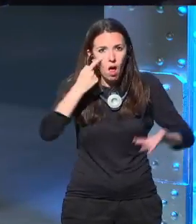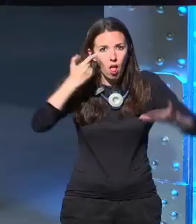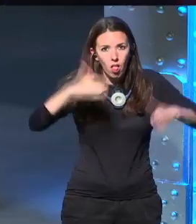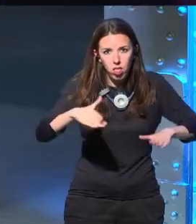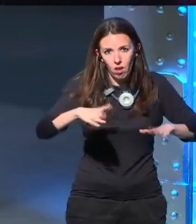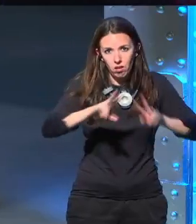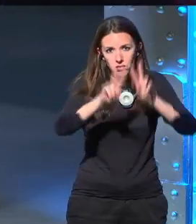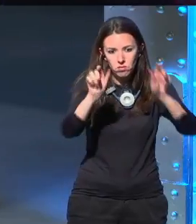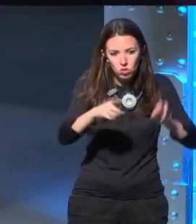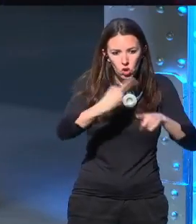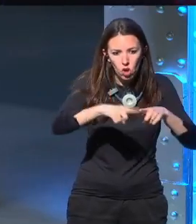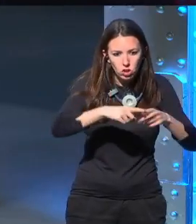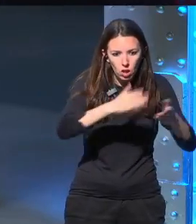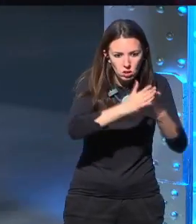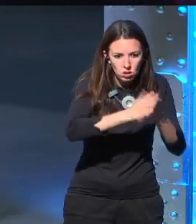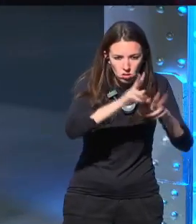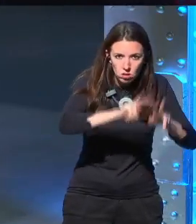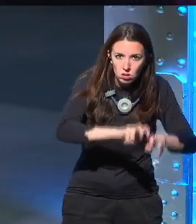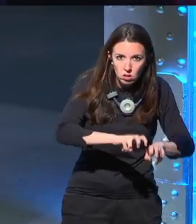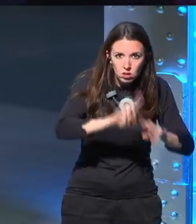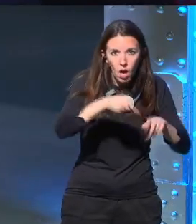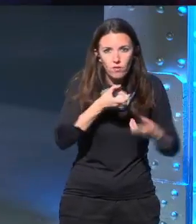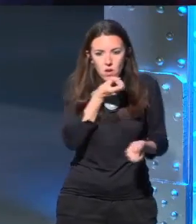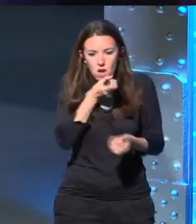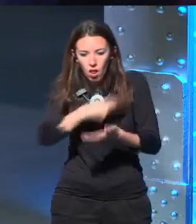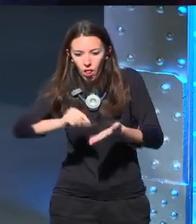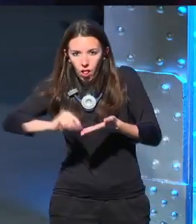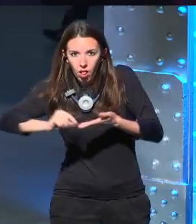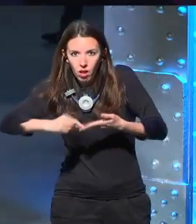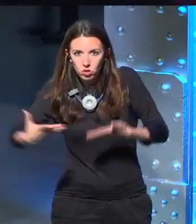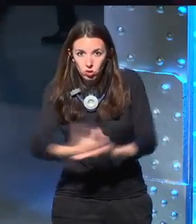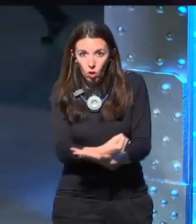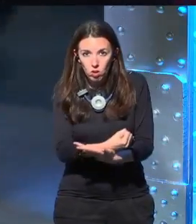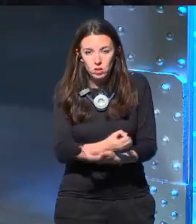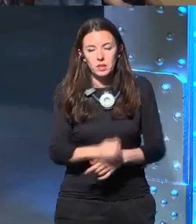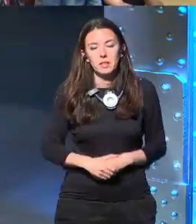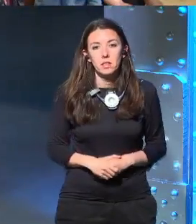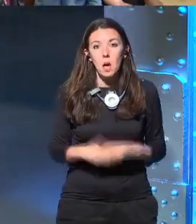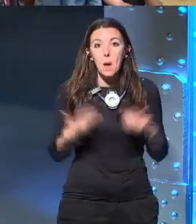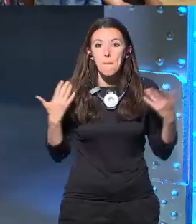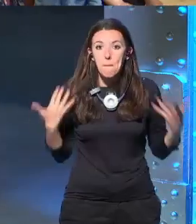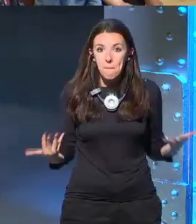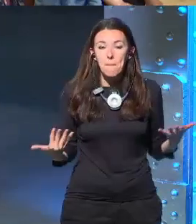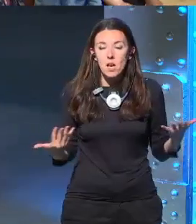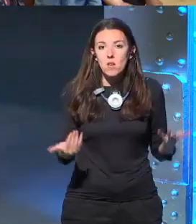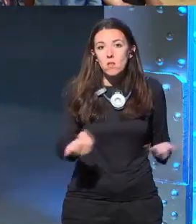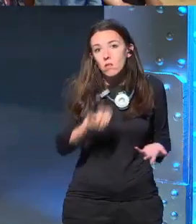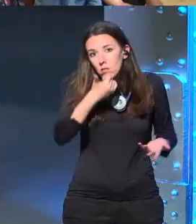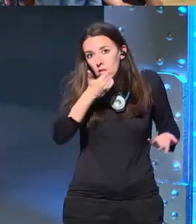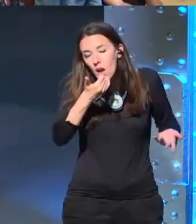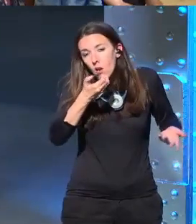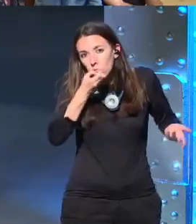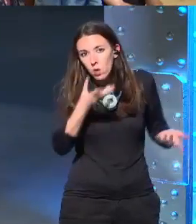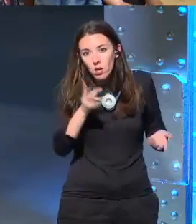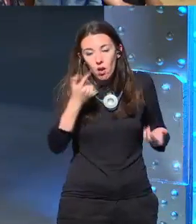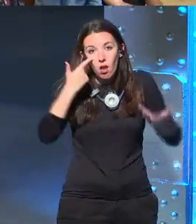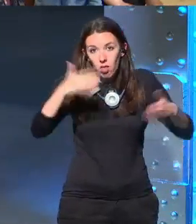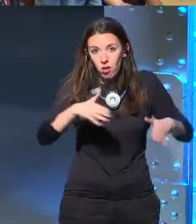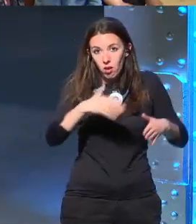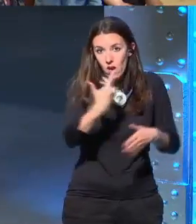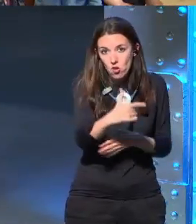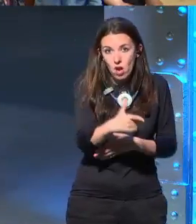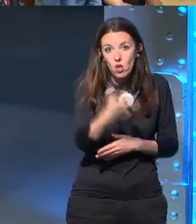opens. But it's now called, the valve is something Leo discovered. What I love too is at